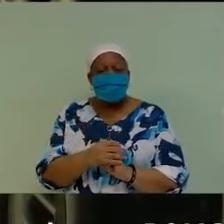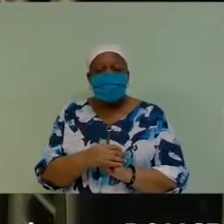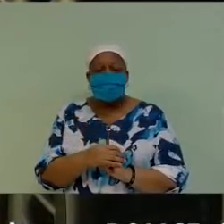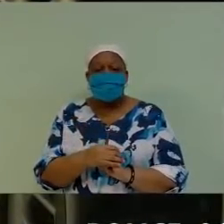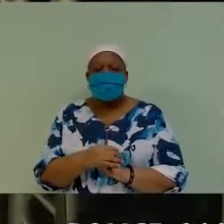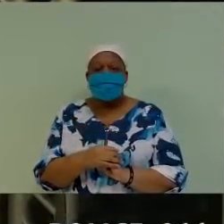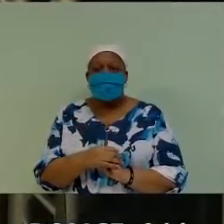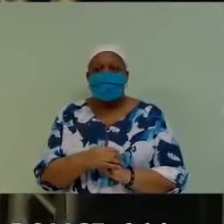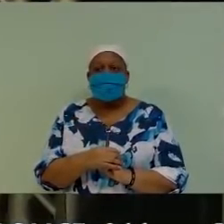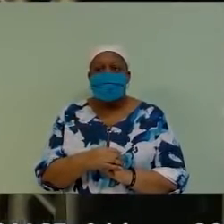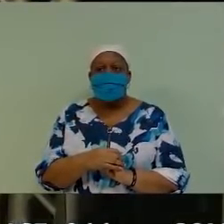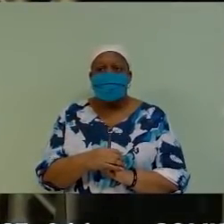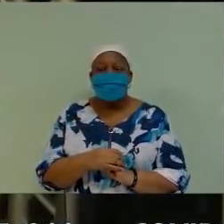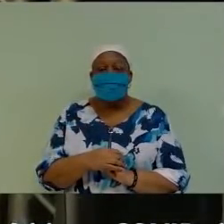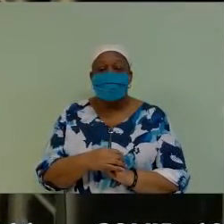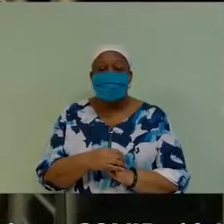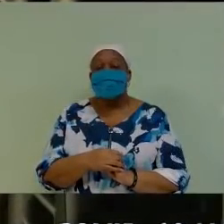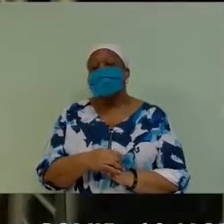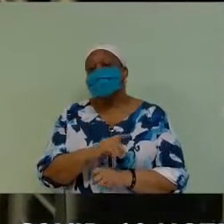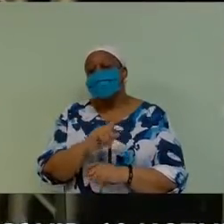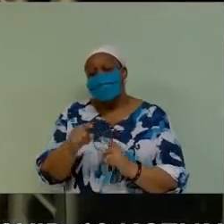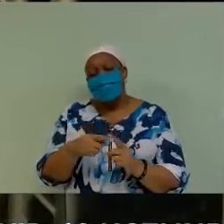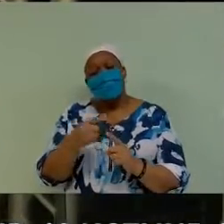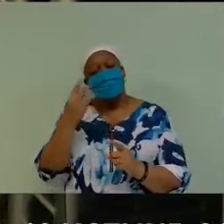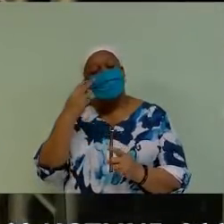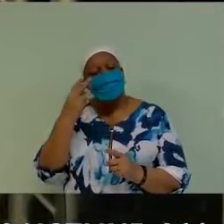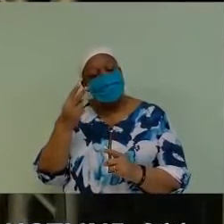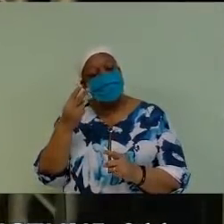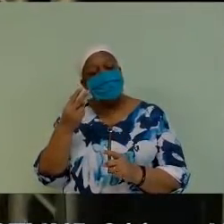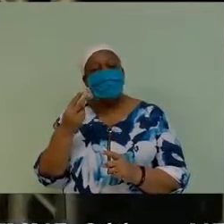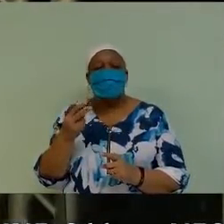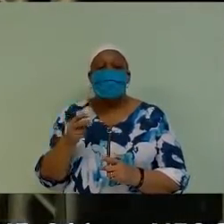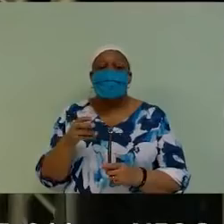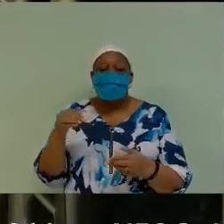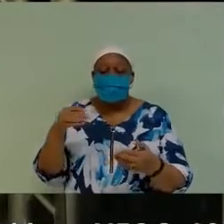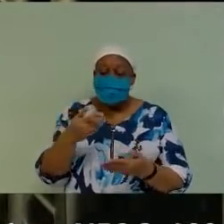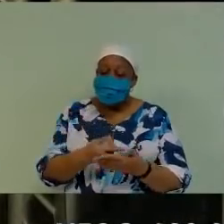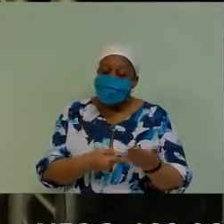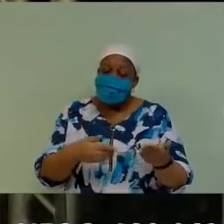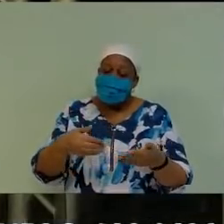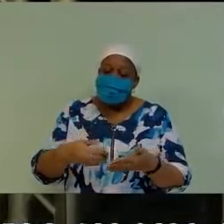Upon review of the new guidance, this is what's new.